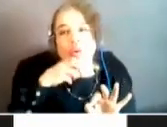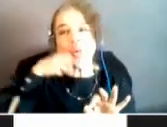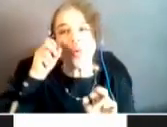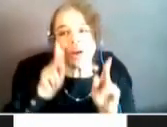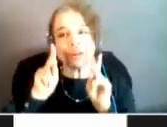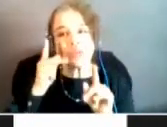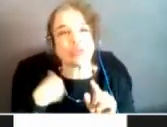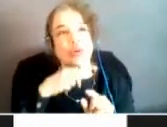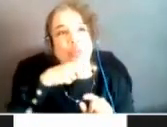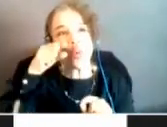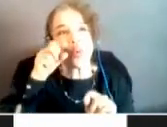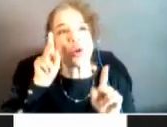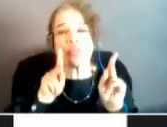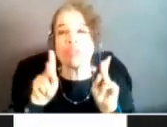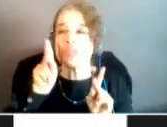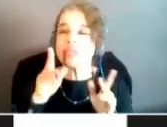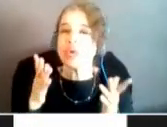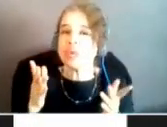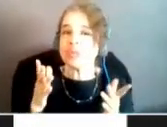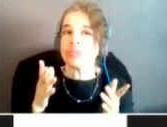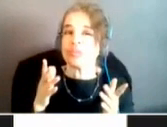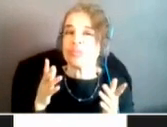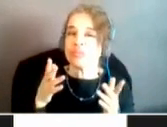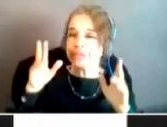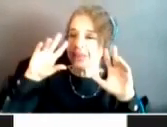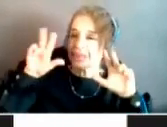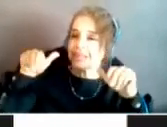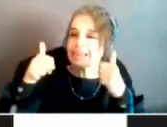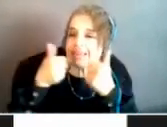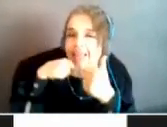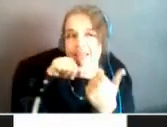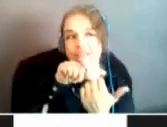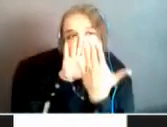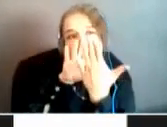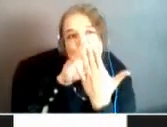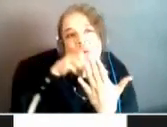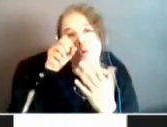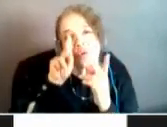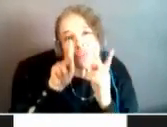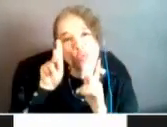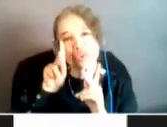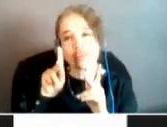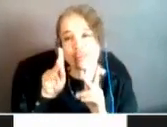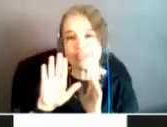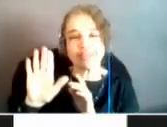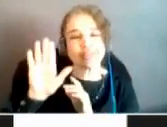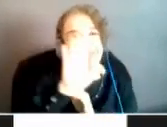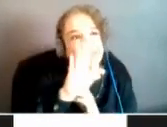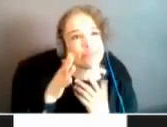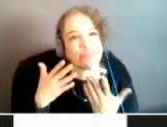We talk about older people and the challenges they face. We talk about older people and their, you